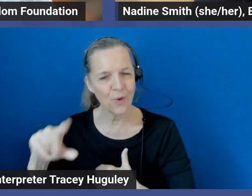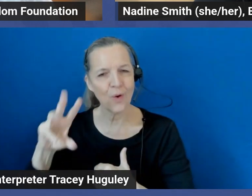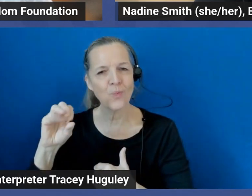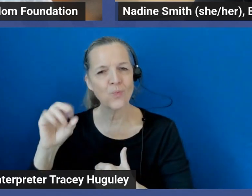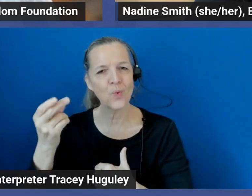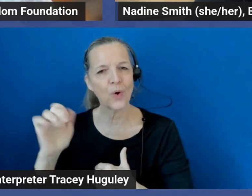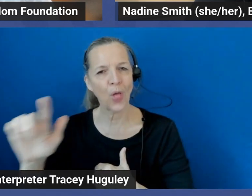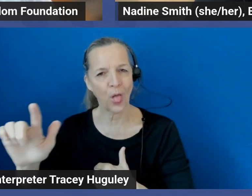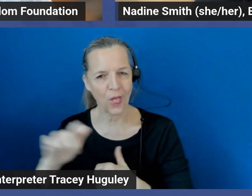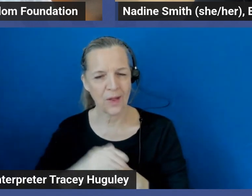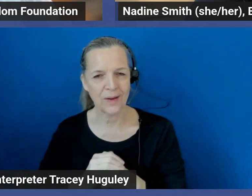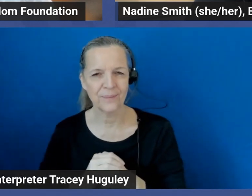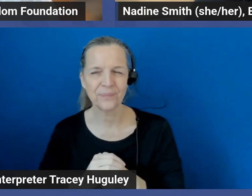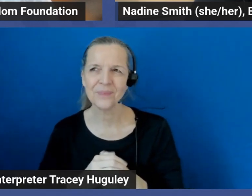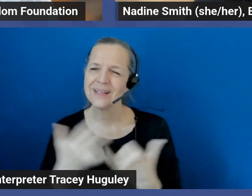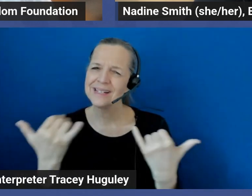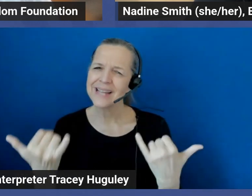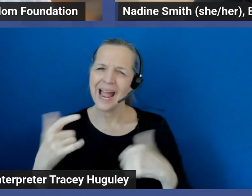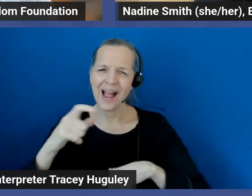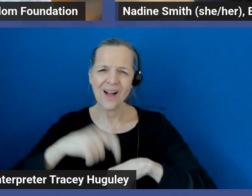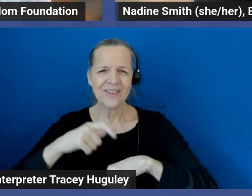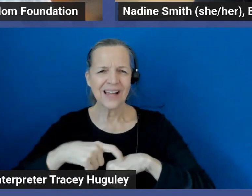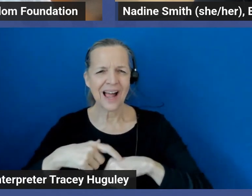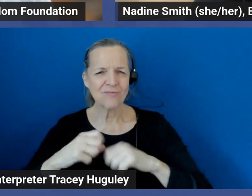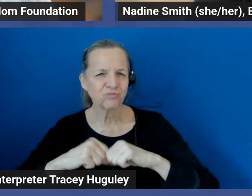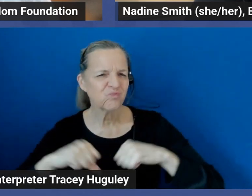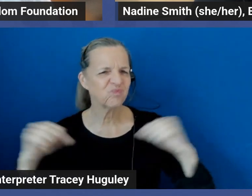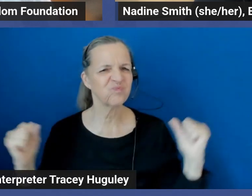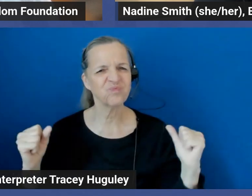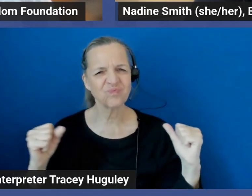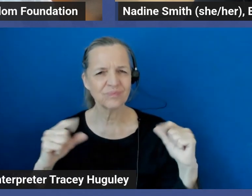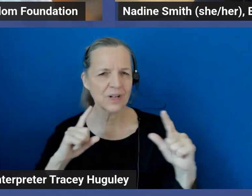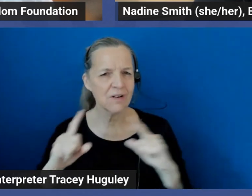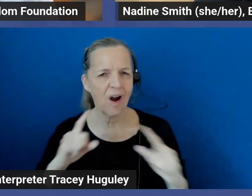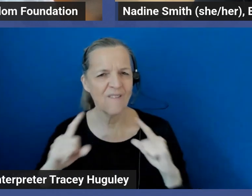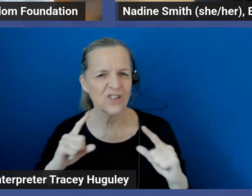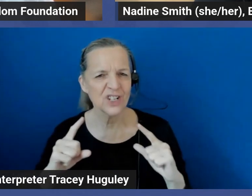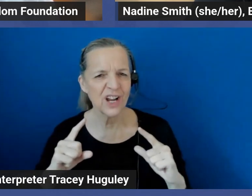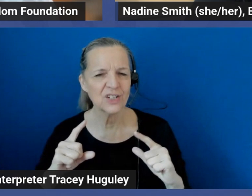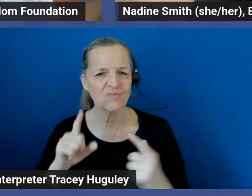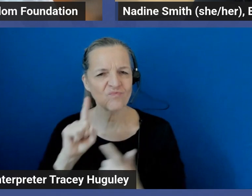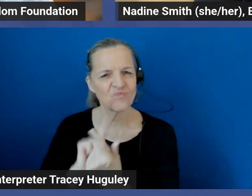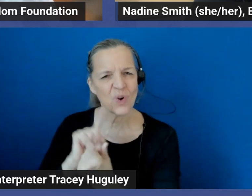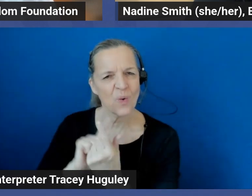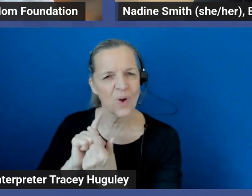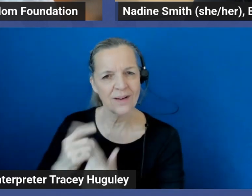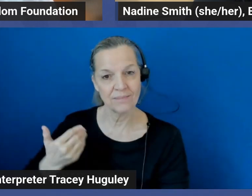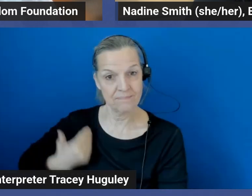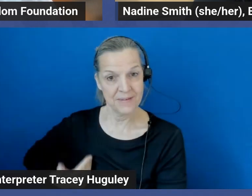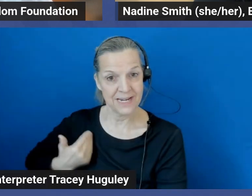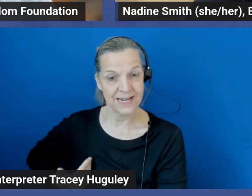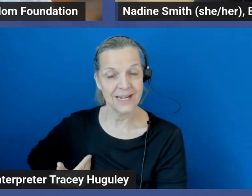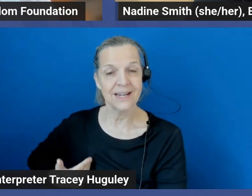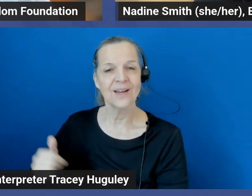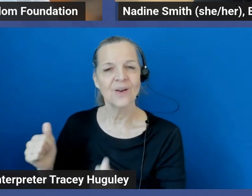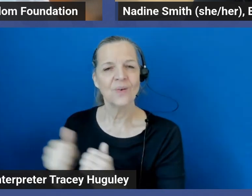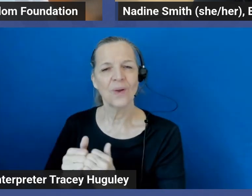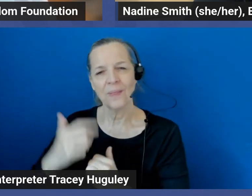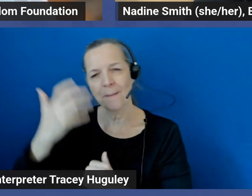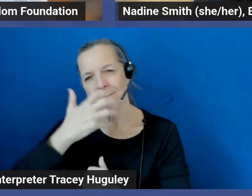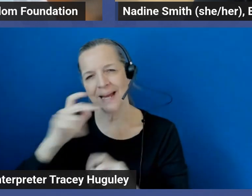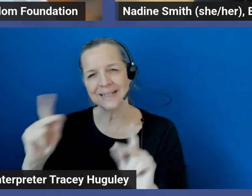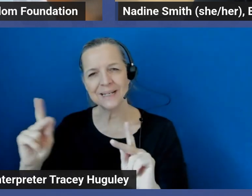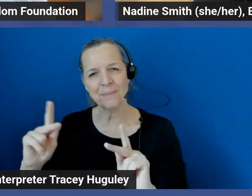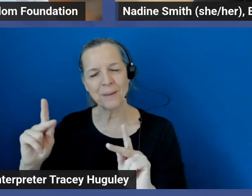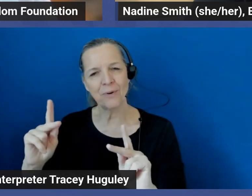thought it was time for some no holds barred conversations, just one on one, me with some of the amazing